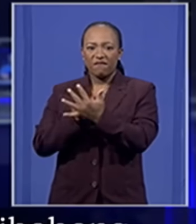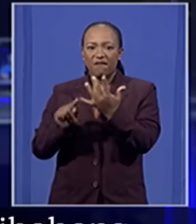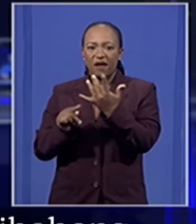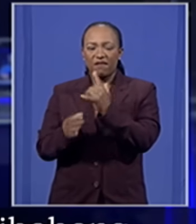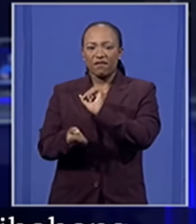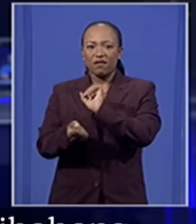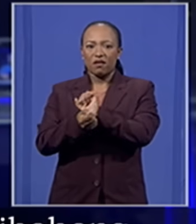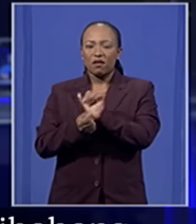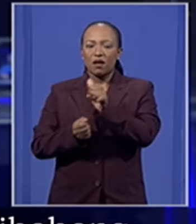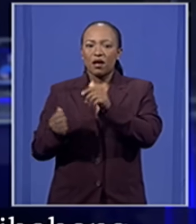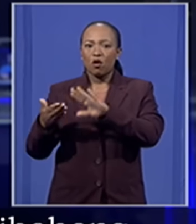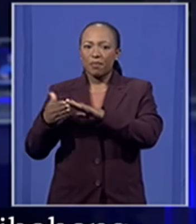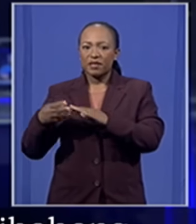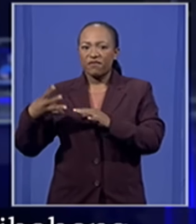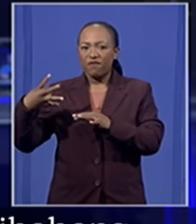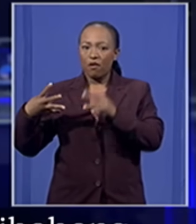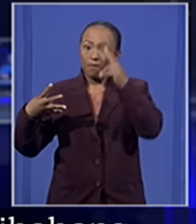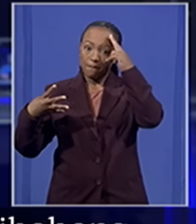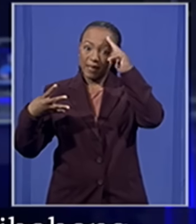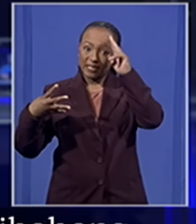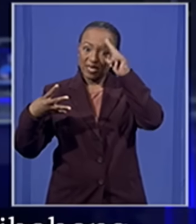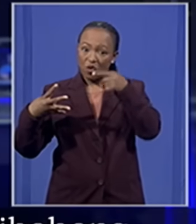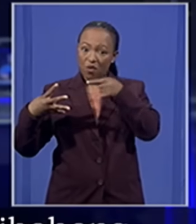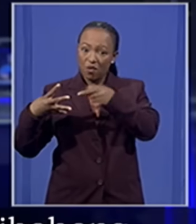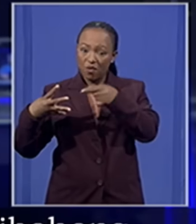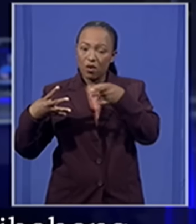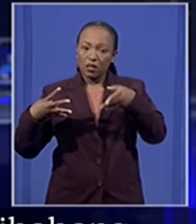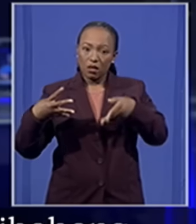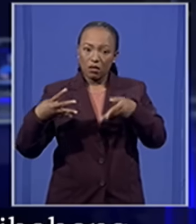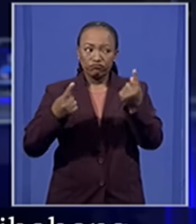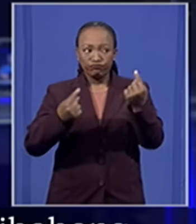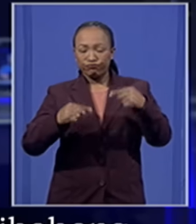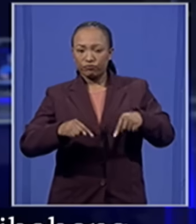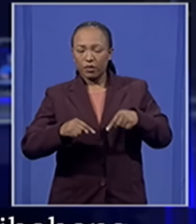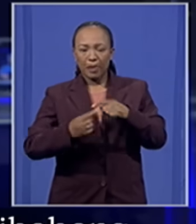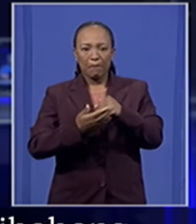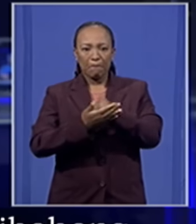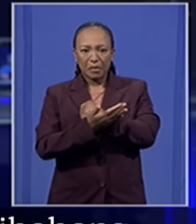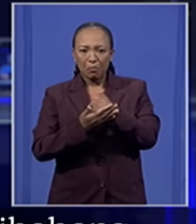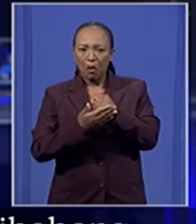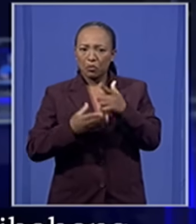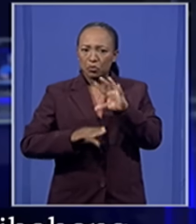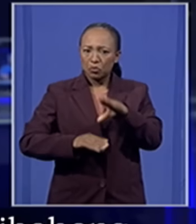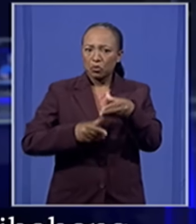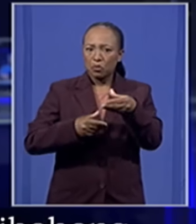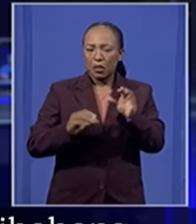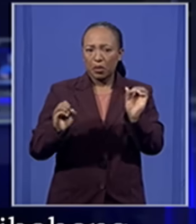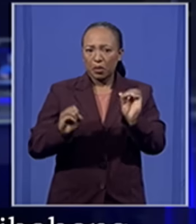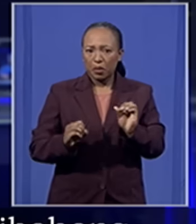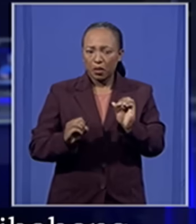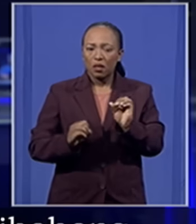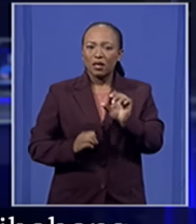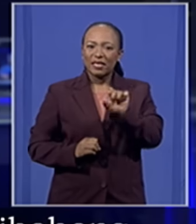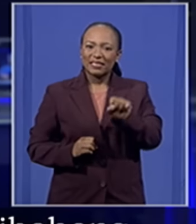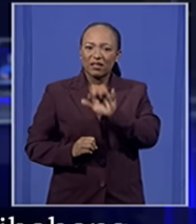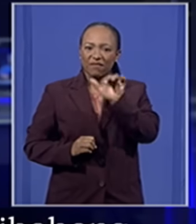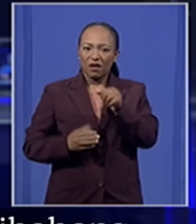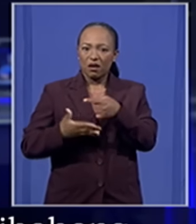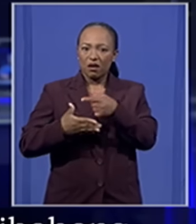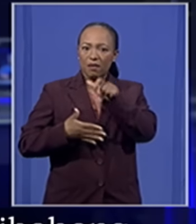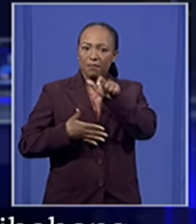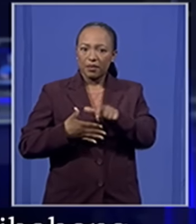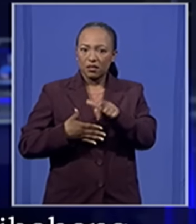baahi ba bane ba Mexico ba ho tlalehwang ba le kwano naheng ena ntle le molao. Mo Afrika Borwa a le mong le babelelwa ba babedi ba